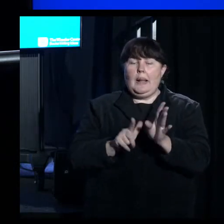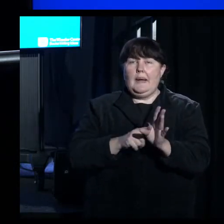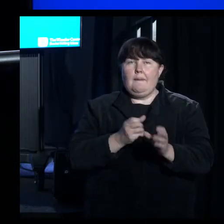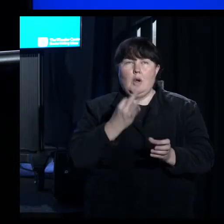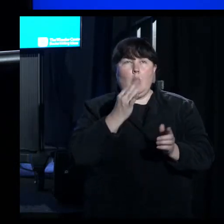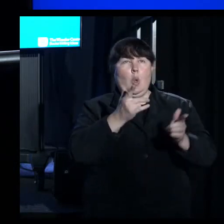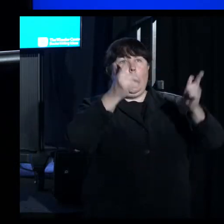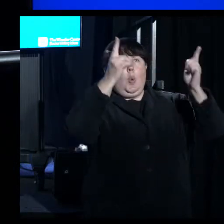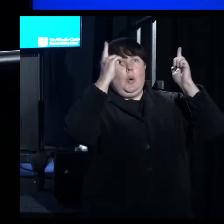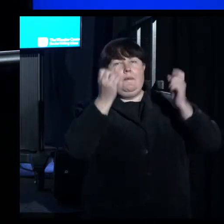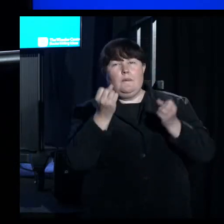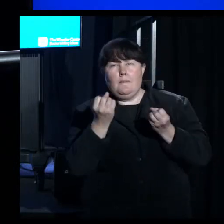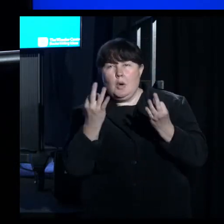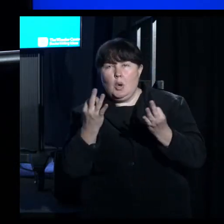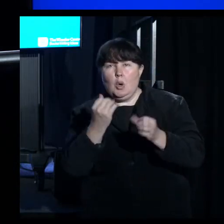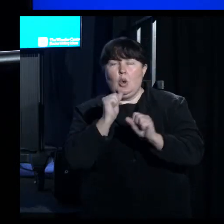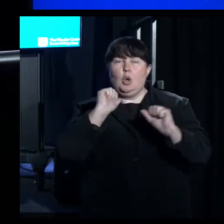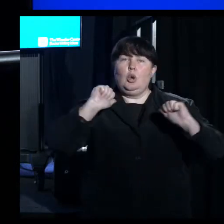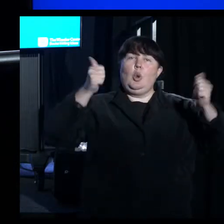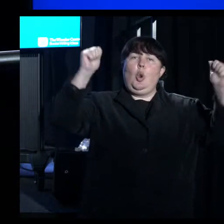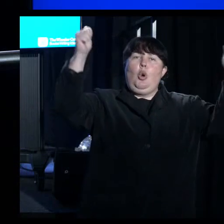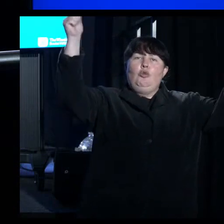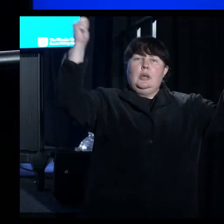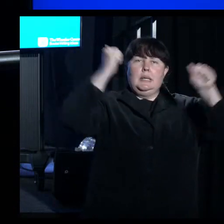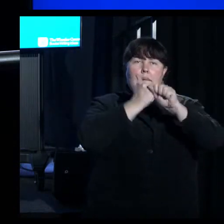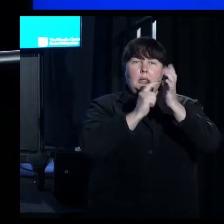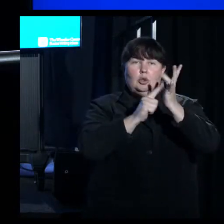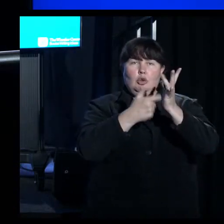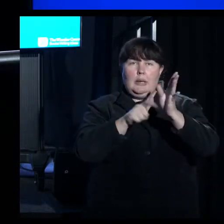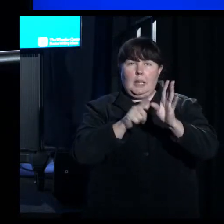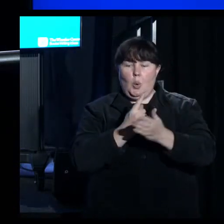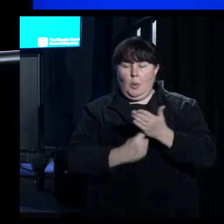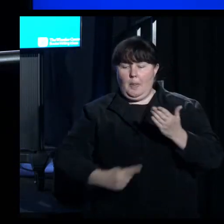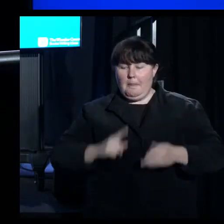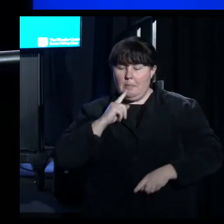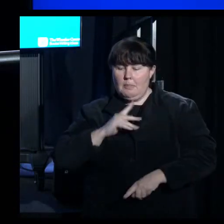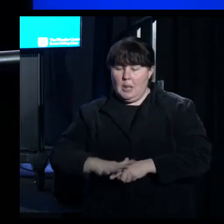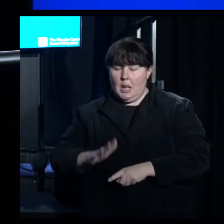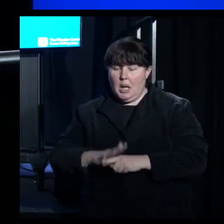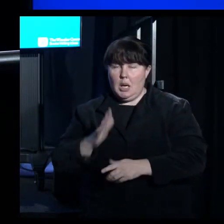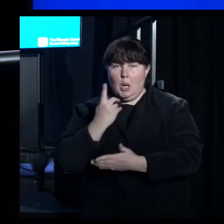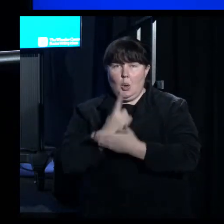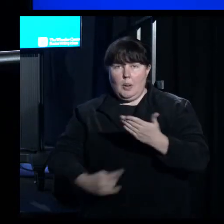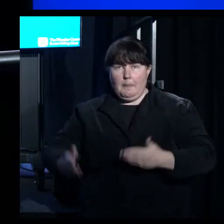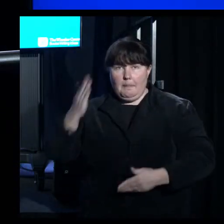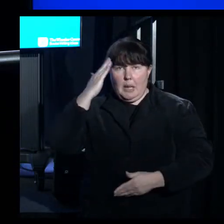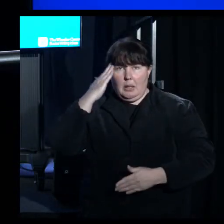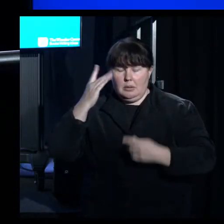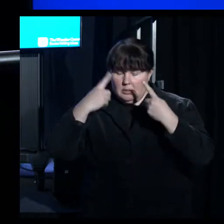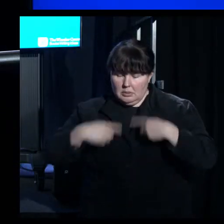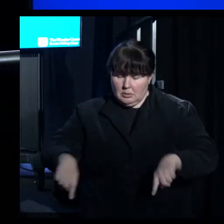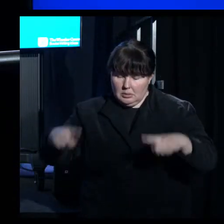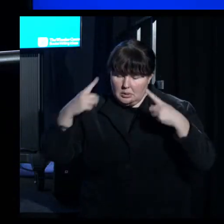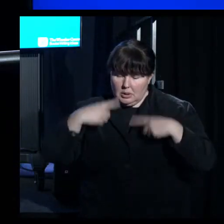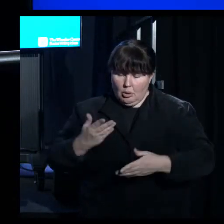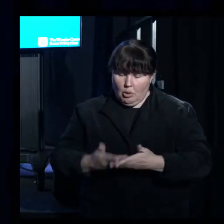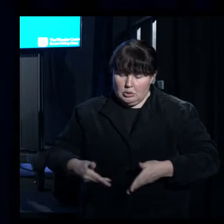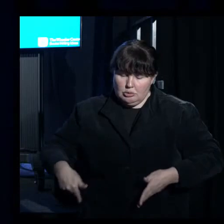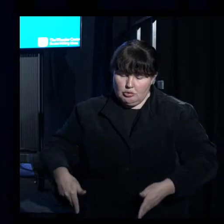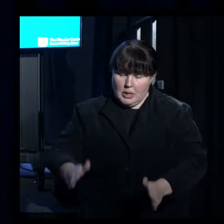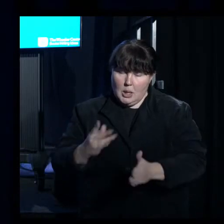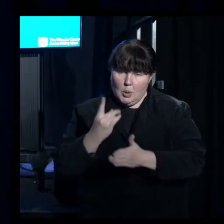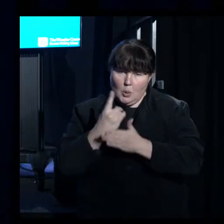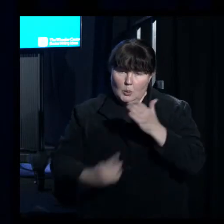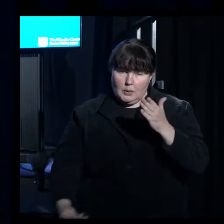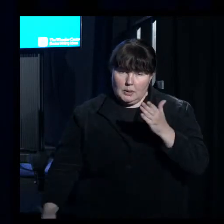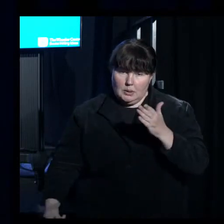glory, only the blood back to the earth, only mothers weeping to the street, only...